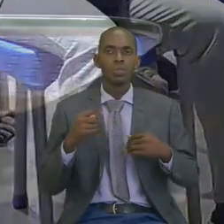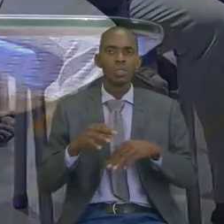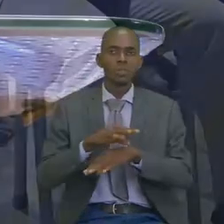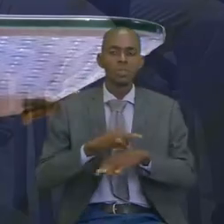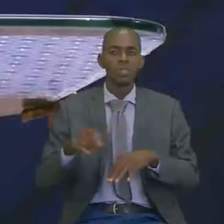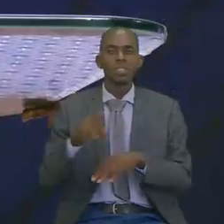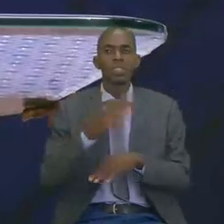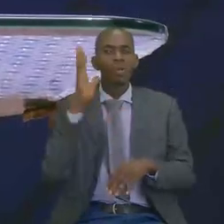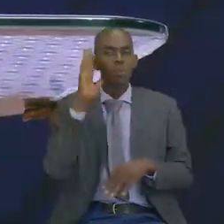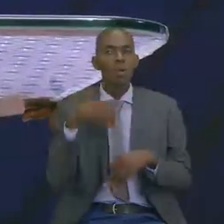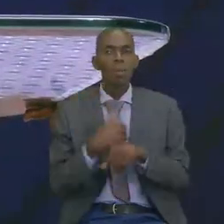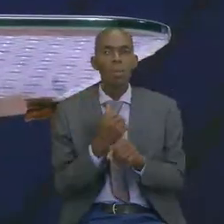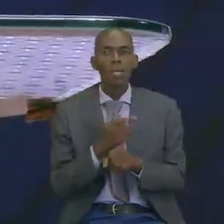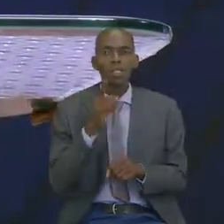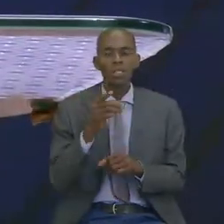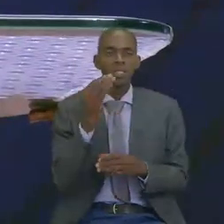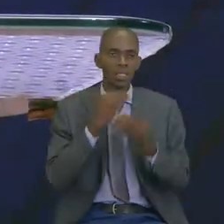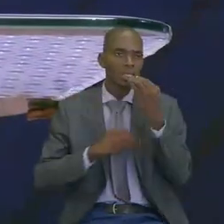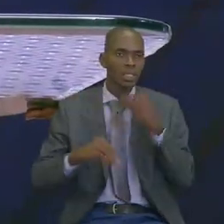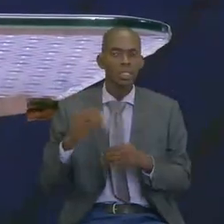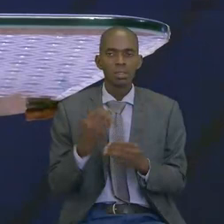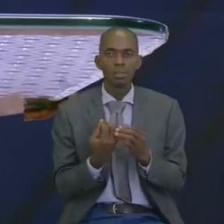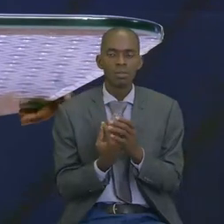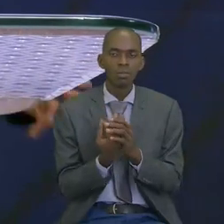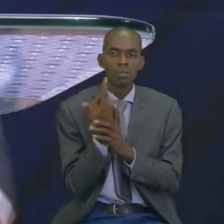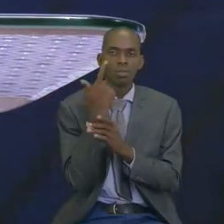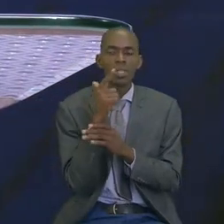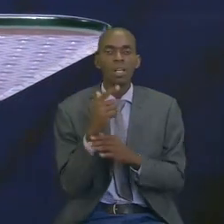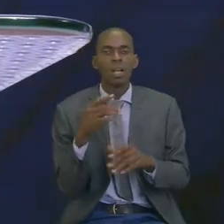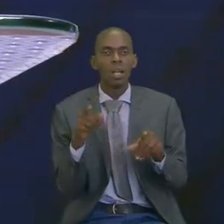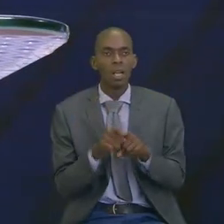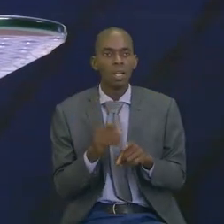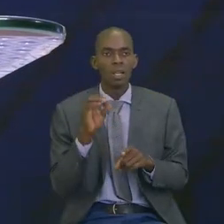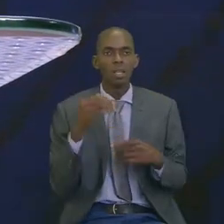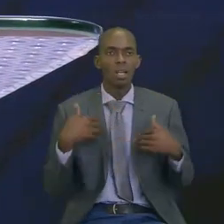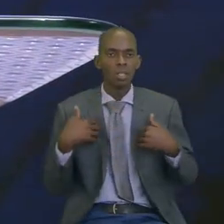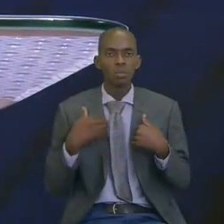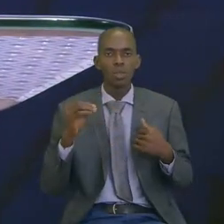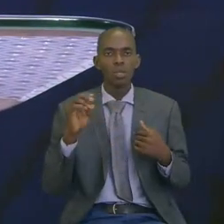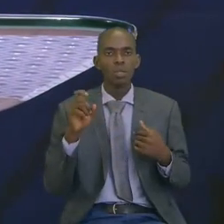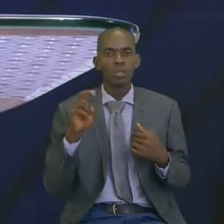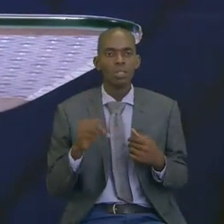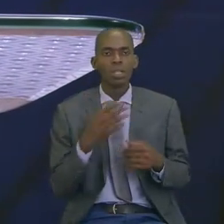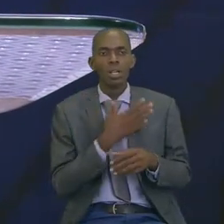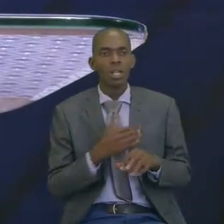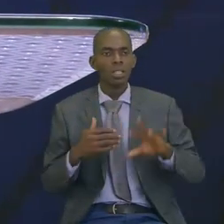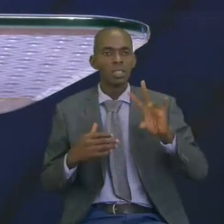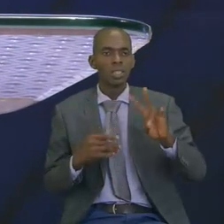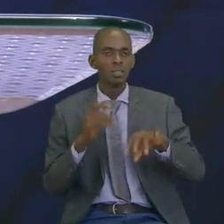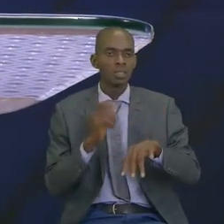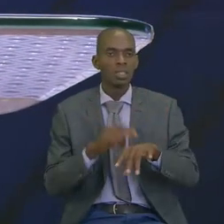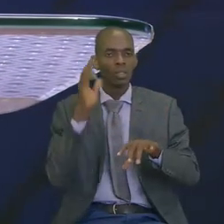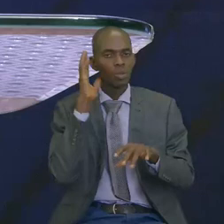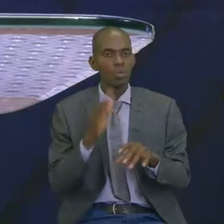shall make thee eat grass as oxen, and seven times shall pass over